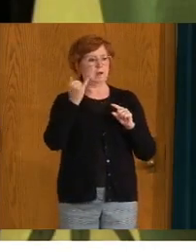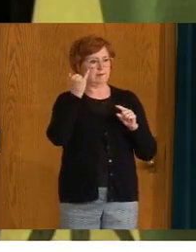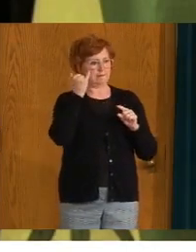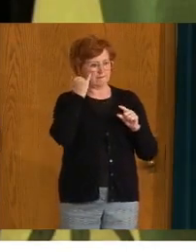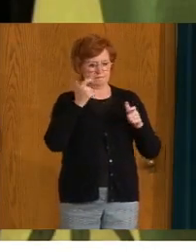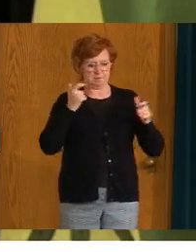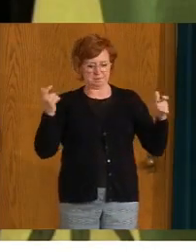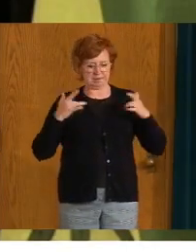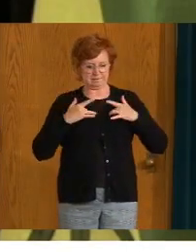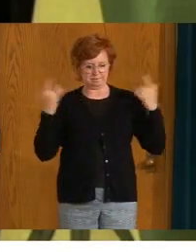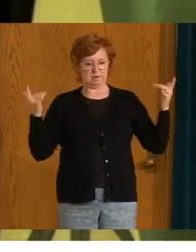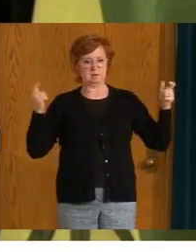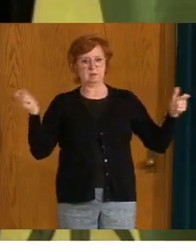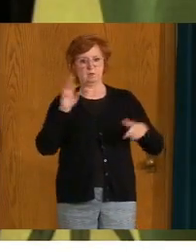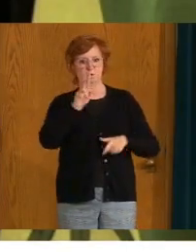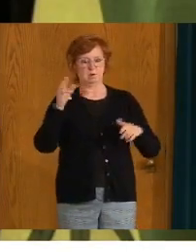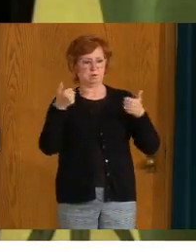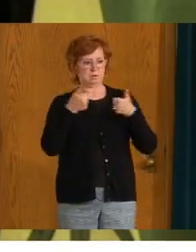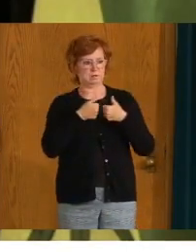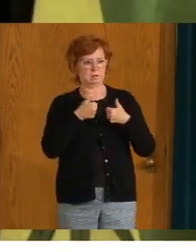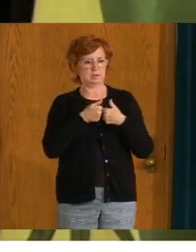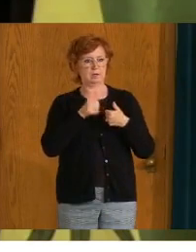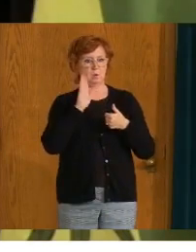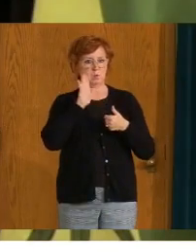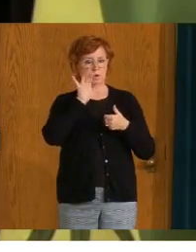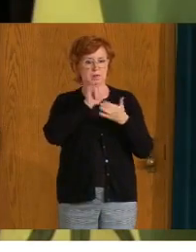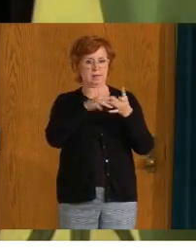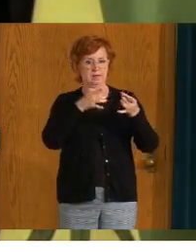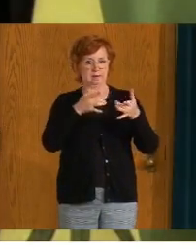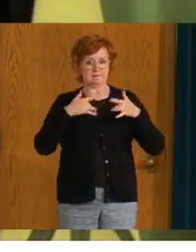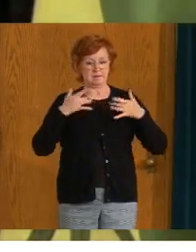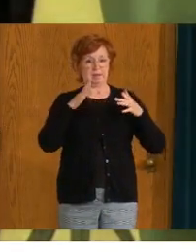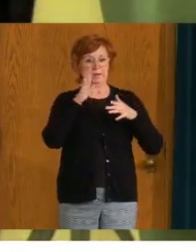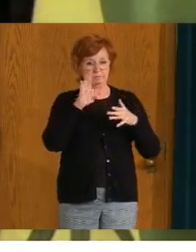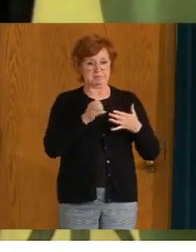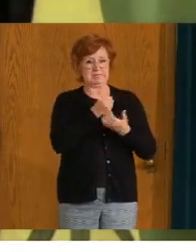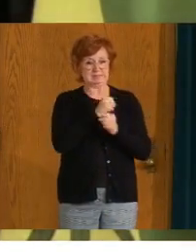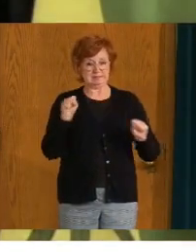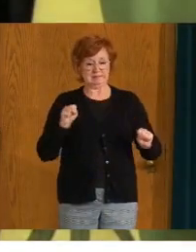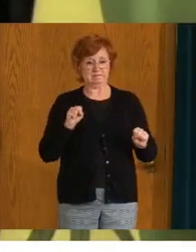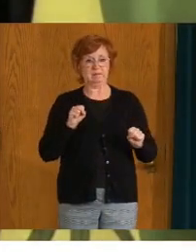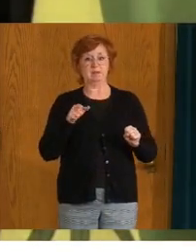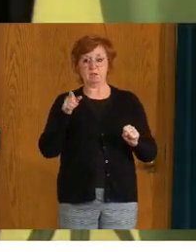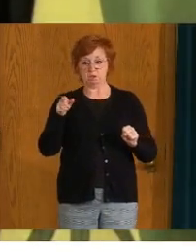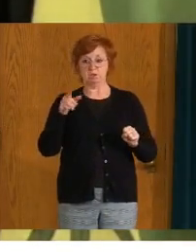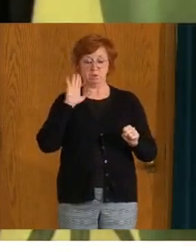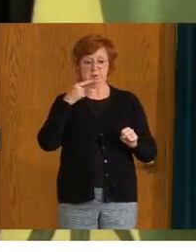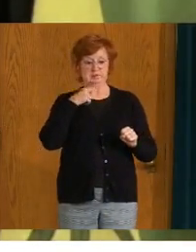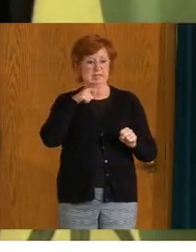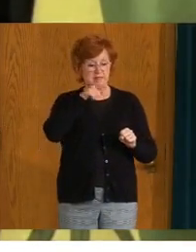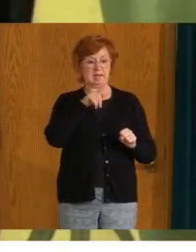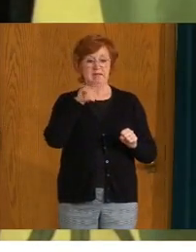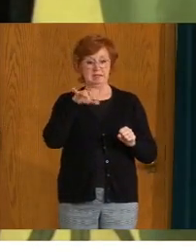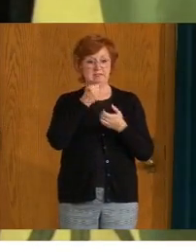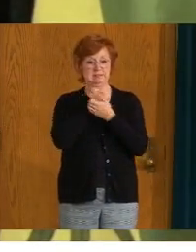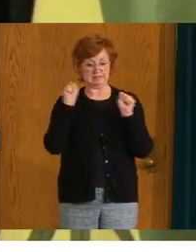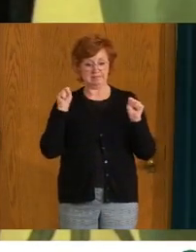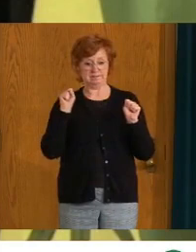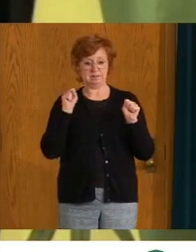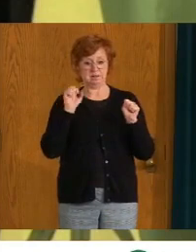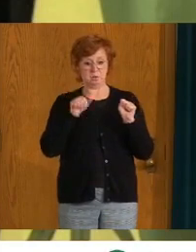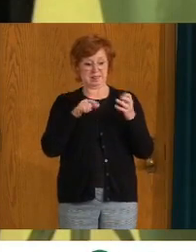large gatherings like Rider Games, are they going to be safe? Are you going to recommend them as safe, particularly with the Delta